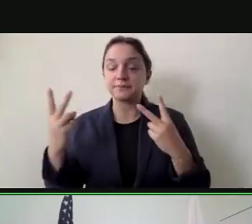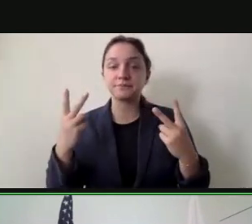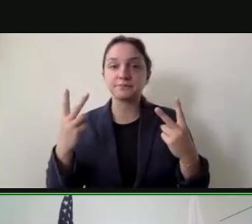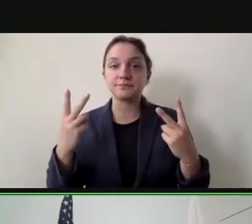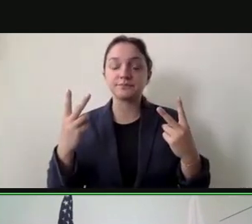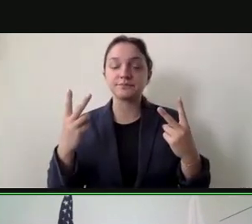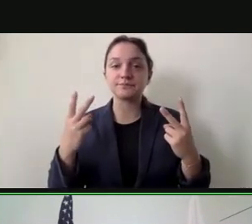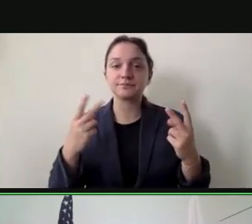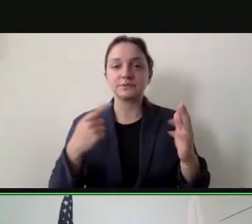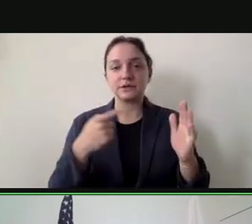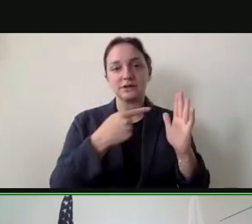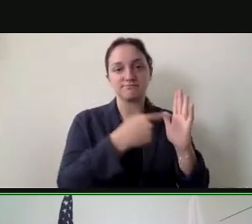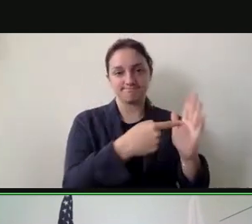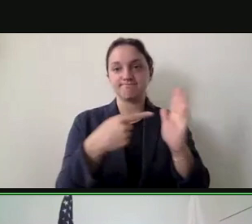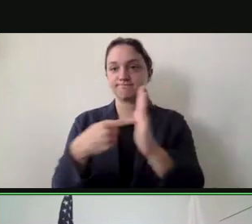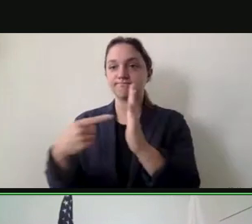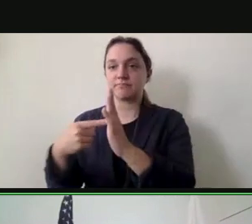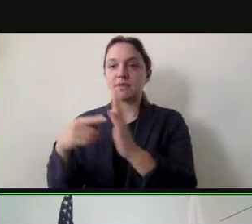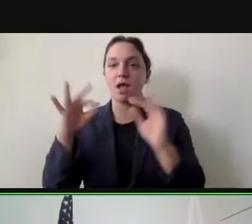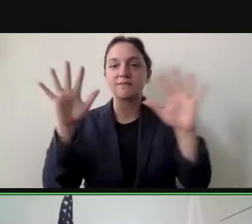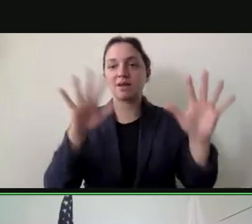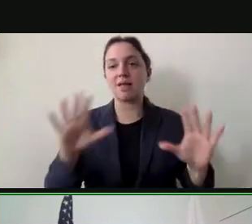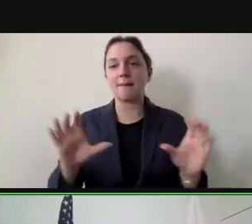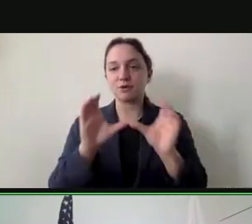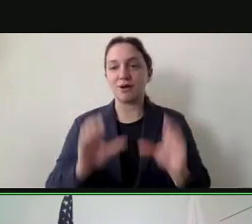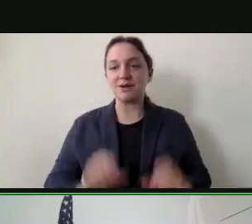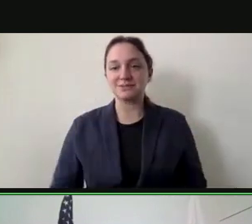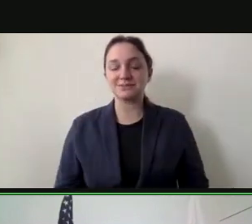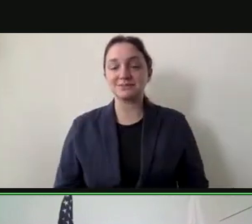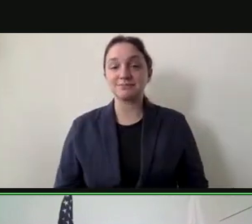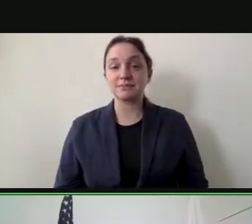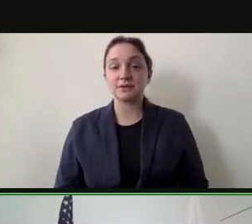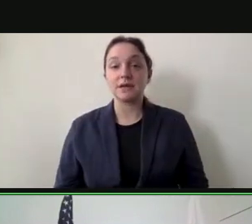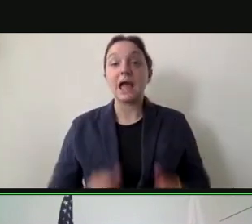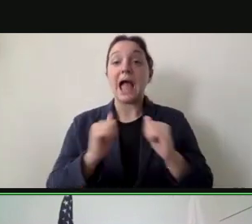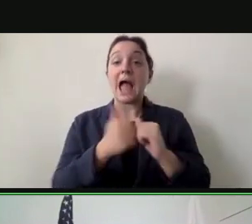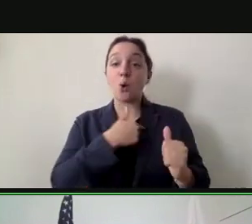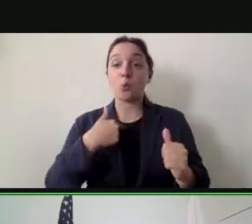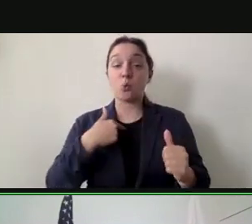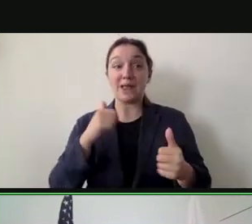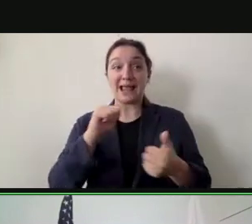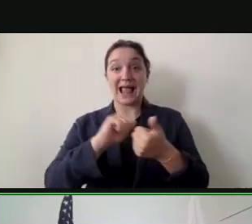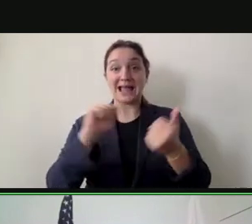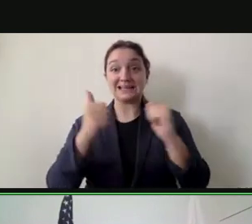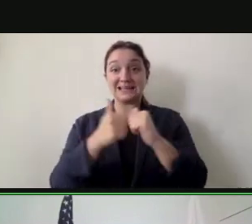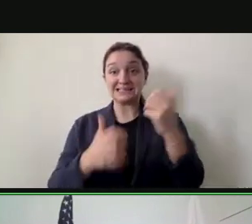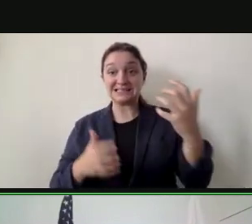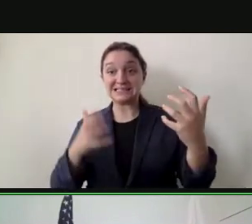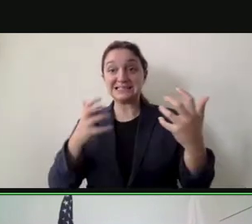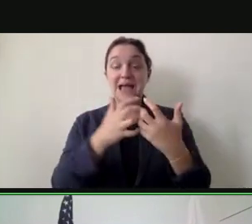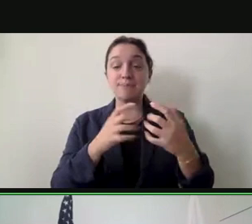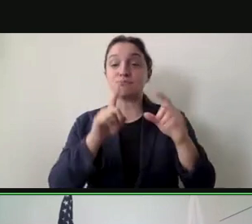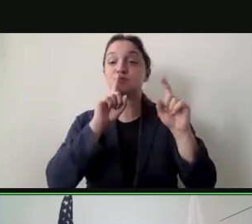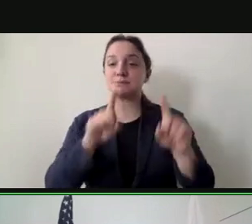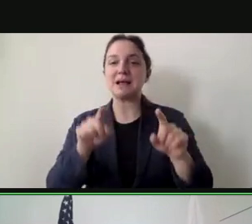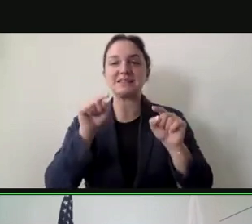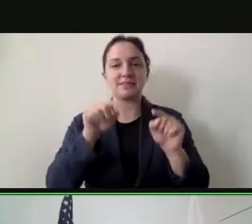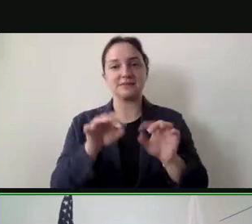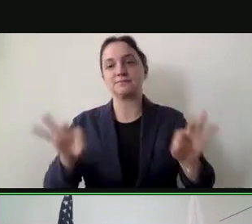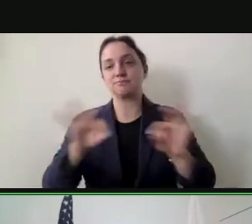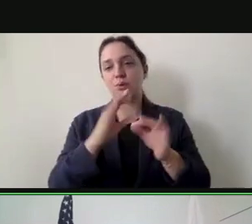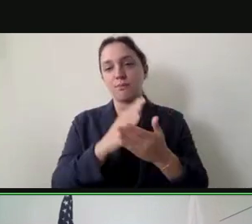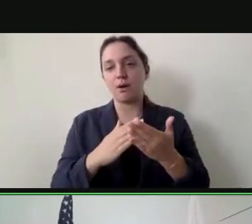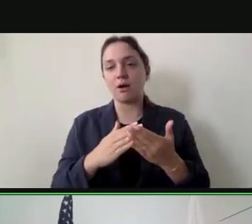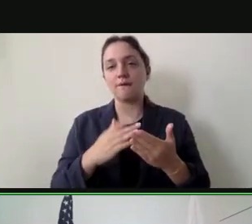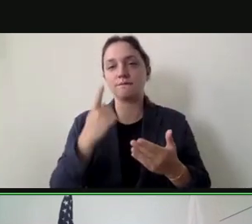symptoms of the climate crisis, how we adapt to those, and how we create greater resilience is a key part of the plan as we move forward. To do all